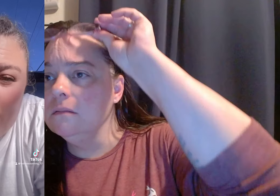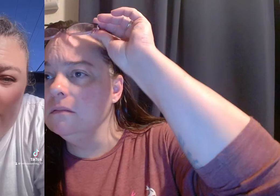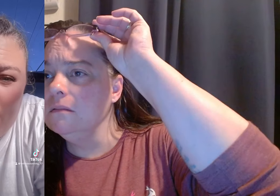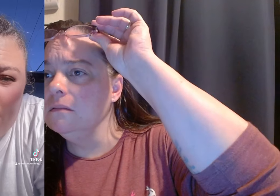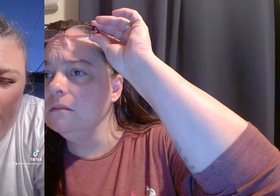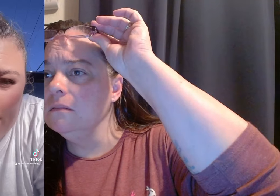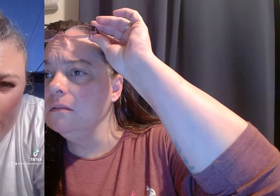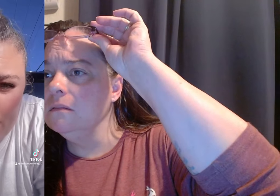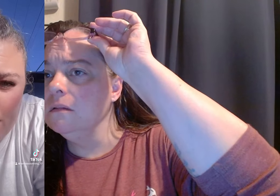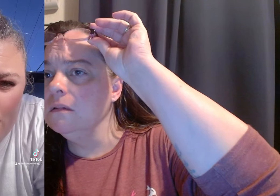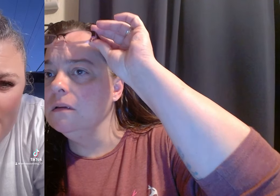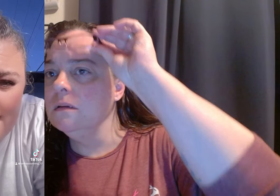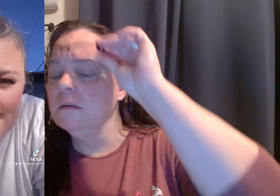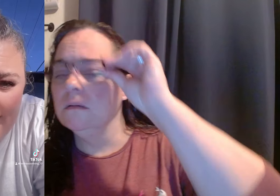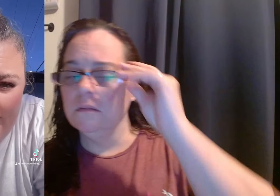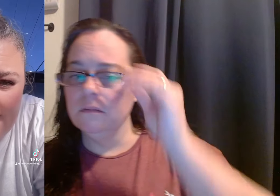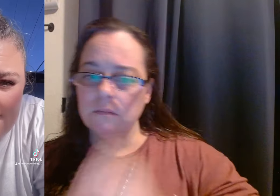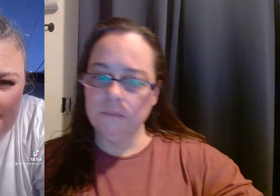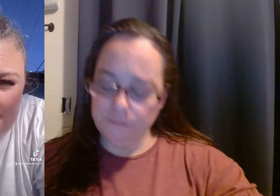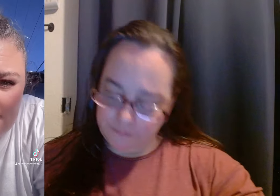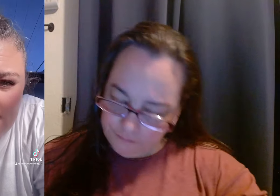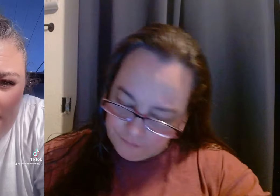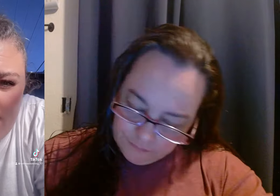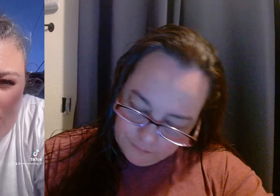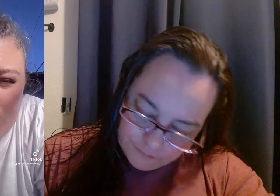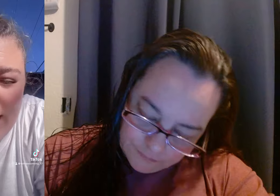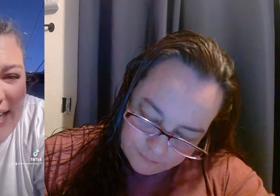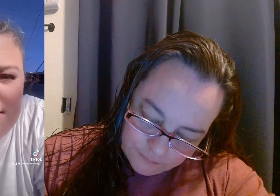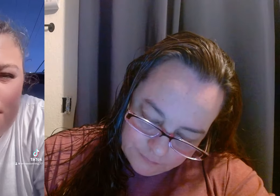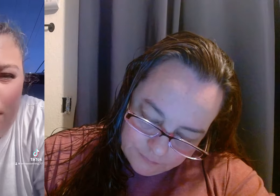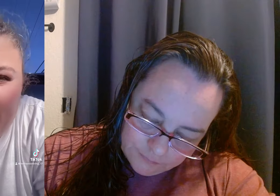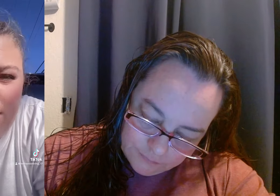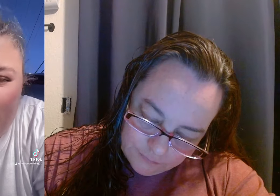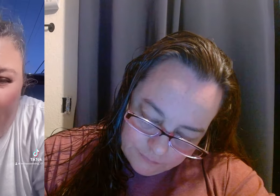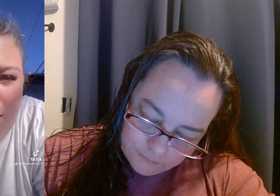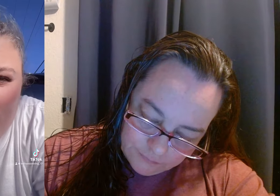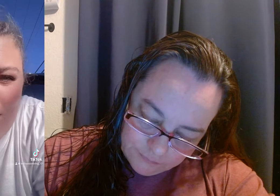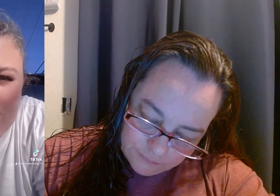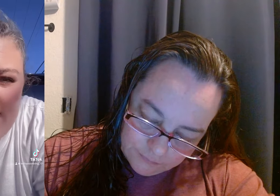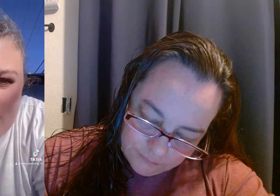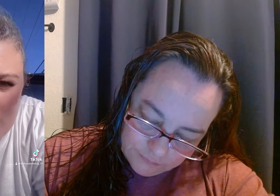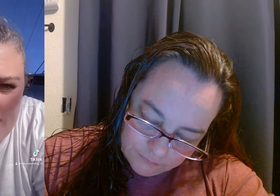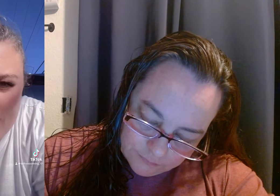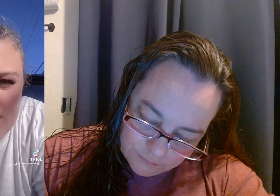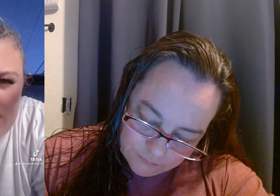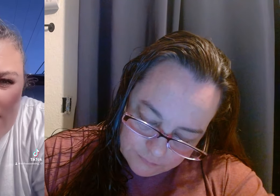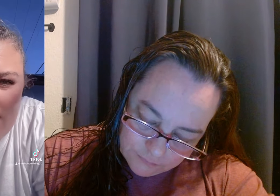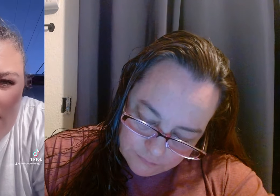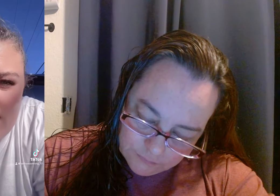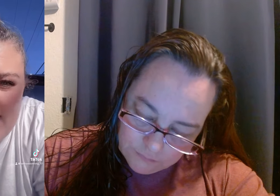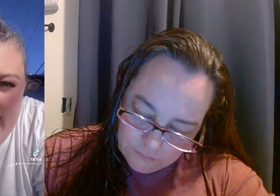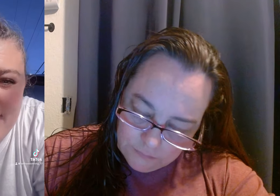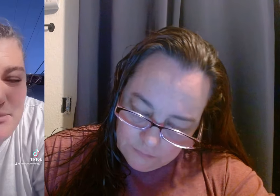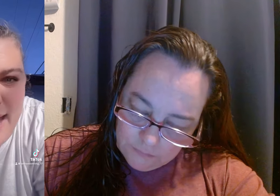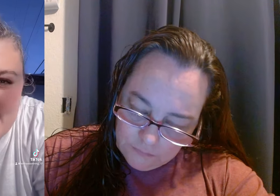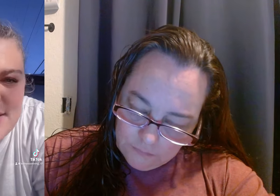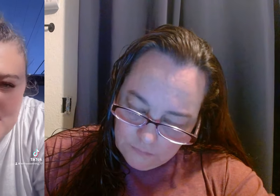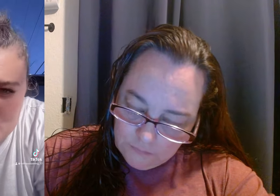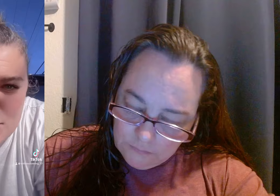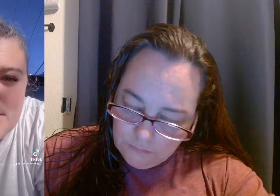That how we can go from blue skies to getting sprayed with all those chemtrails to